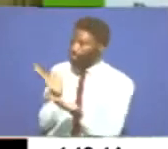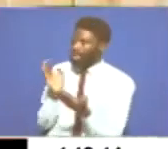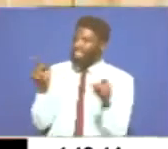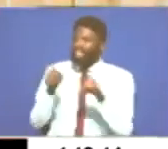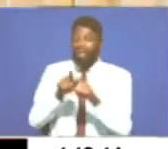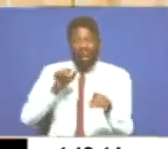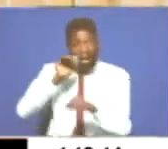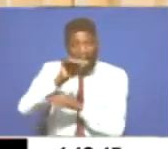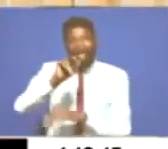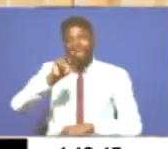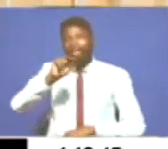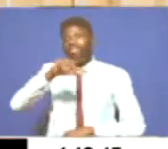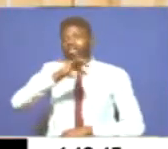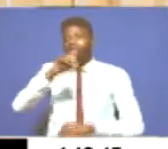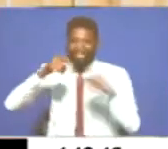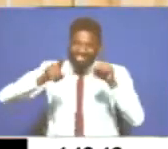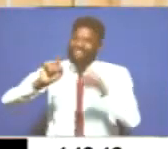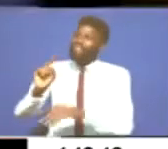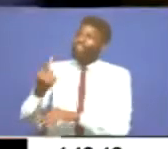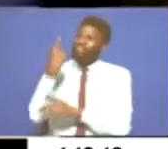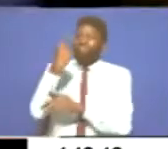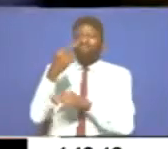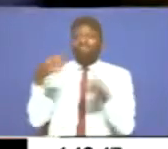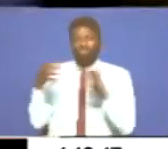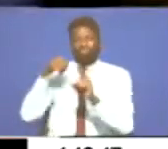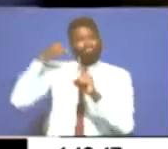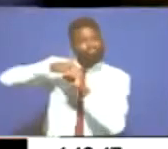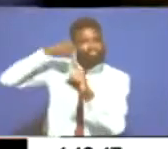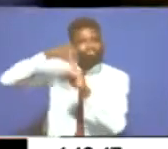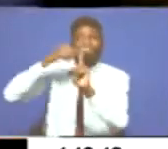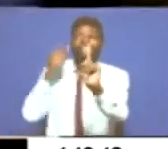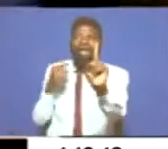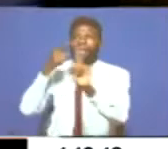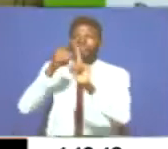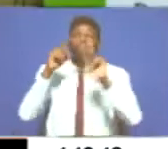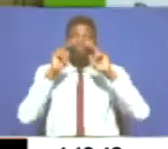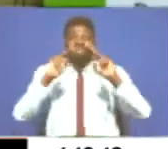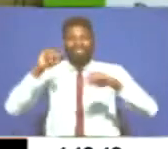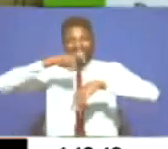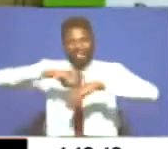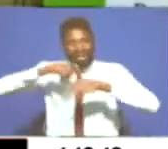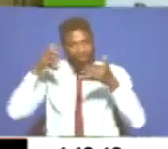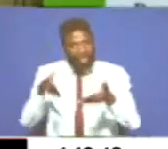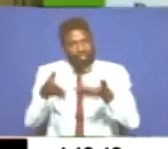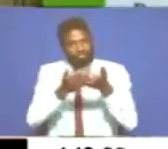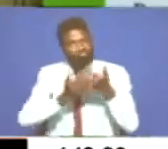NGOs to be in the forefront in championing for peace during this season.